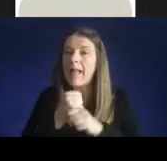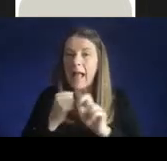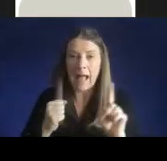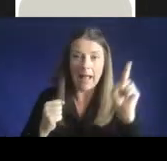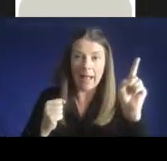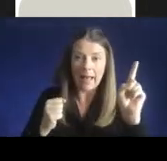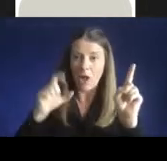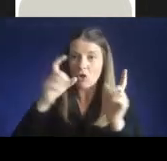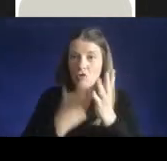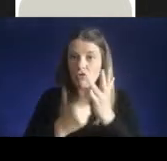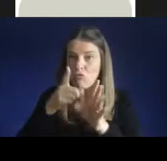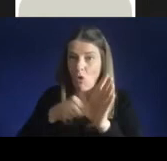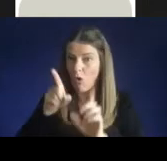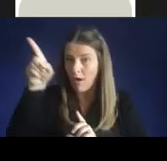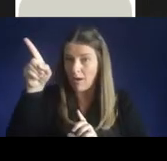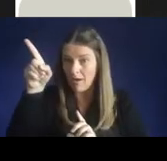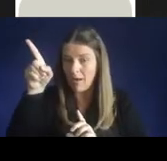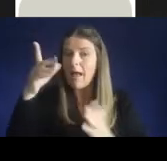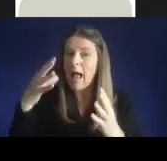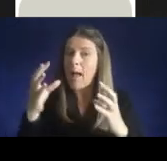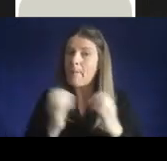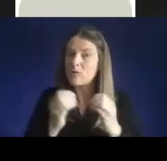Croy, and Bishopbriggs.